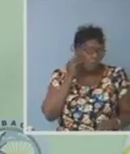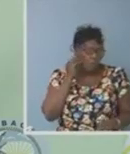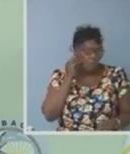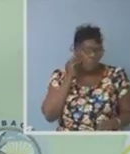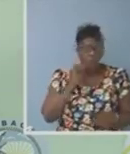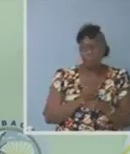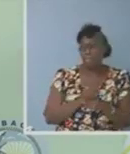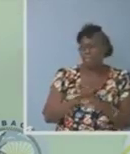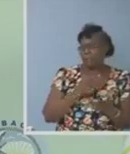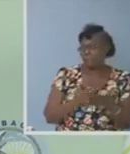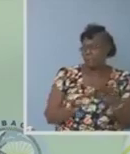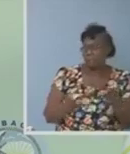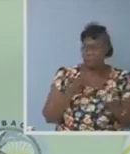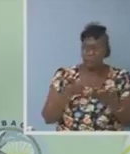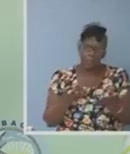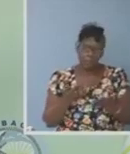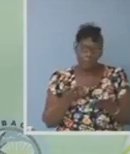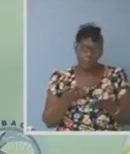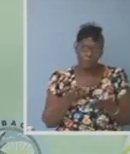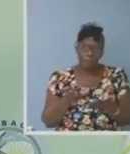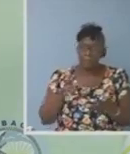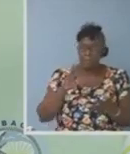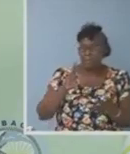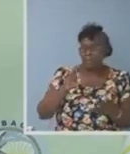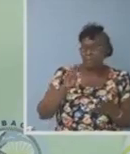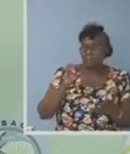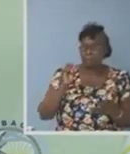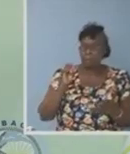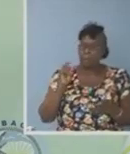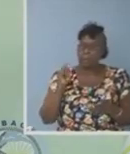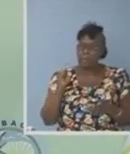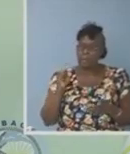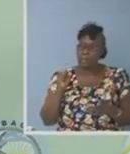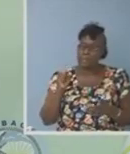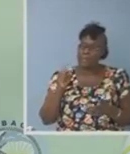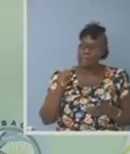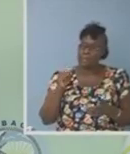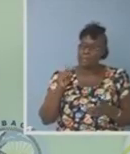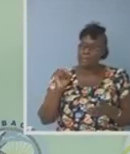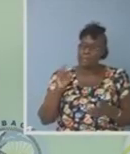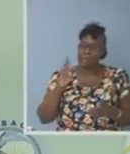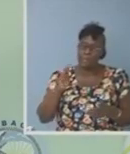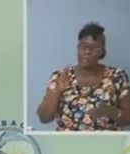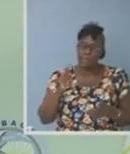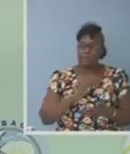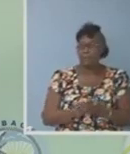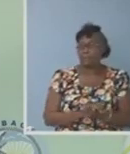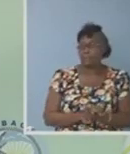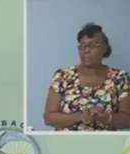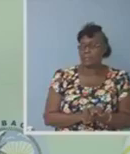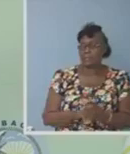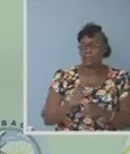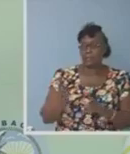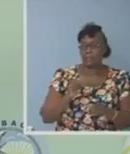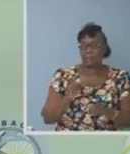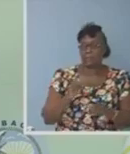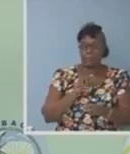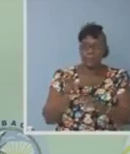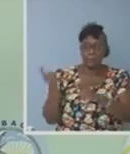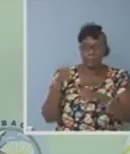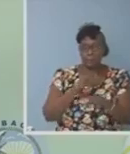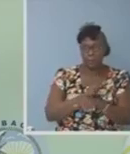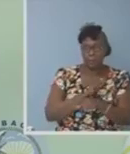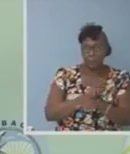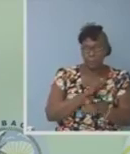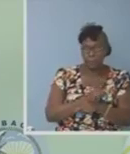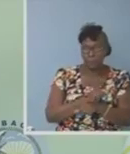where applicable. And we have implemented a system in the division of finance